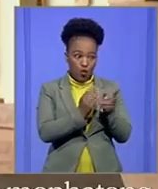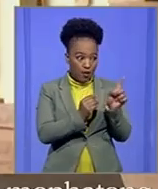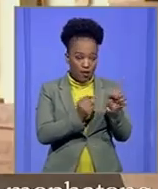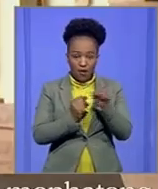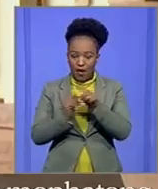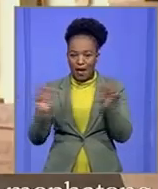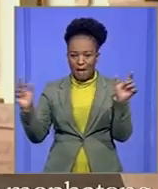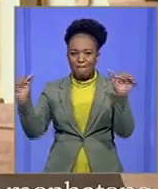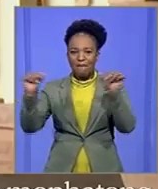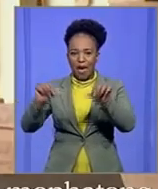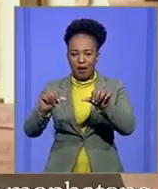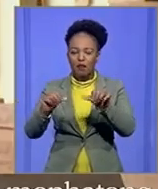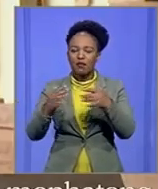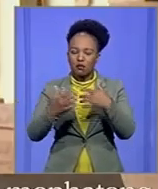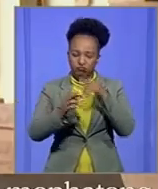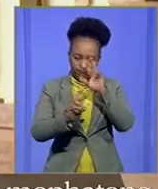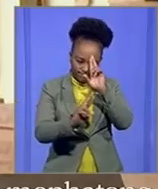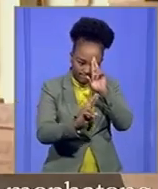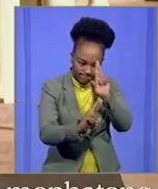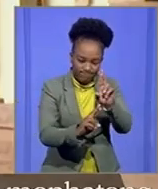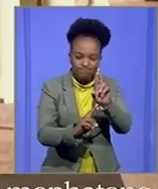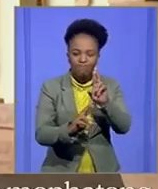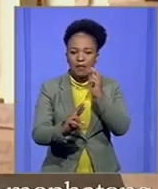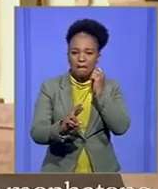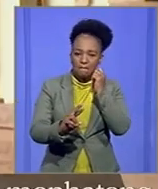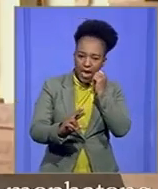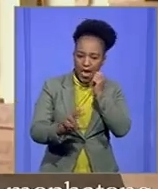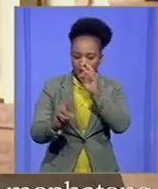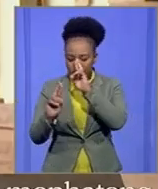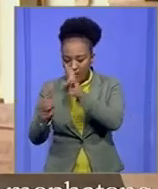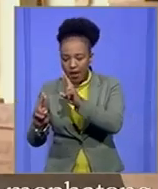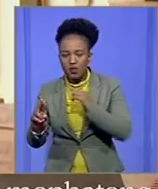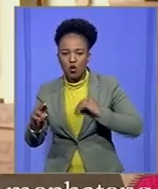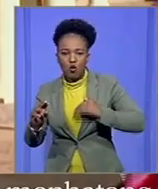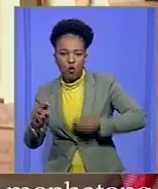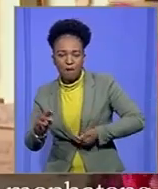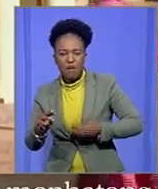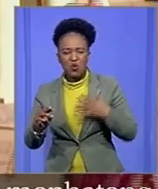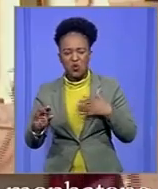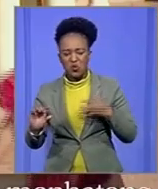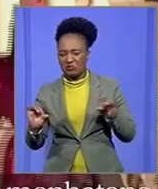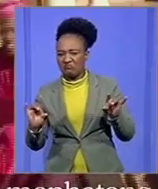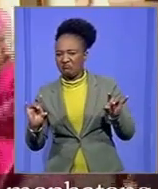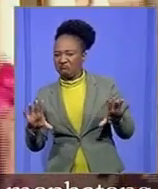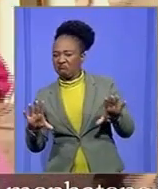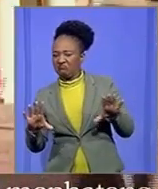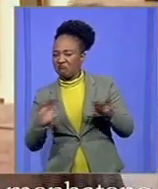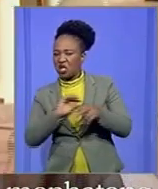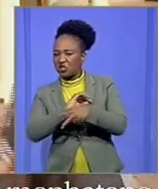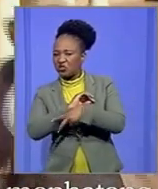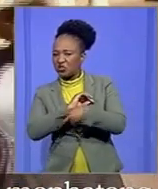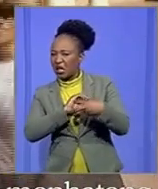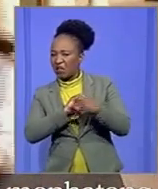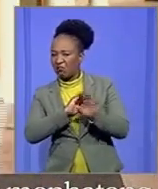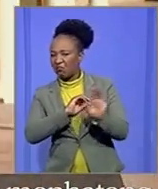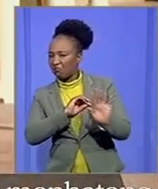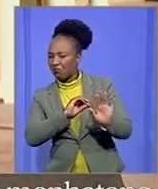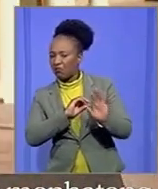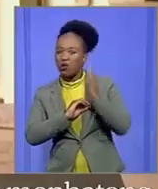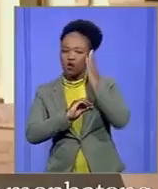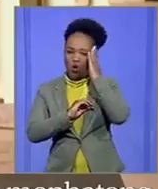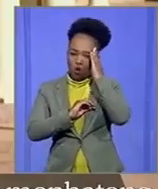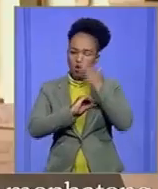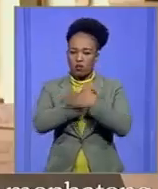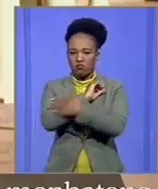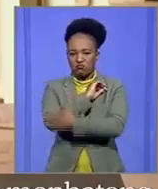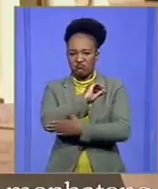hlomphago bana banna bao ba hloyago go kata ba hloyago go utswa banna bao ba bago le maikarabelo ba tseba gore ka gare ga setšhaba ba